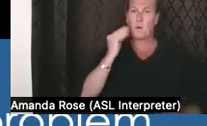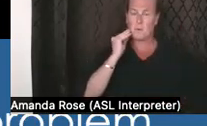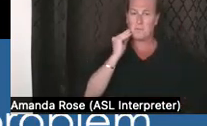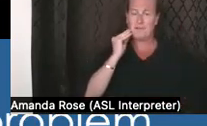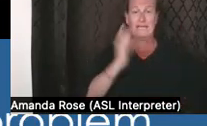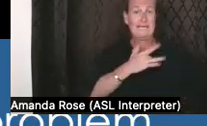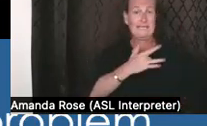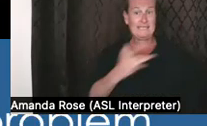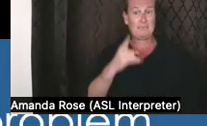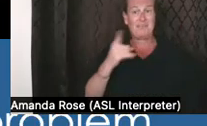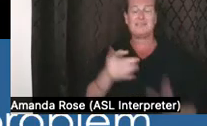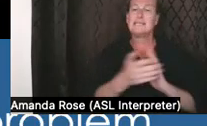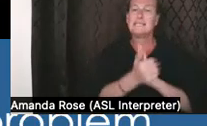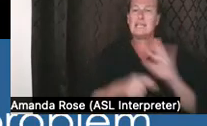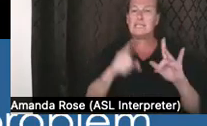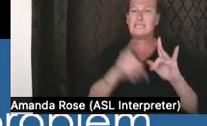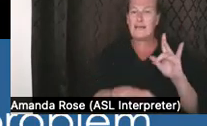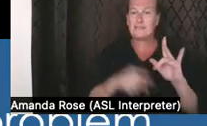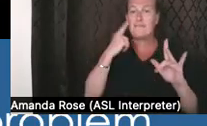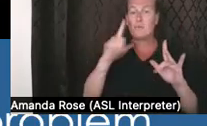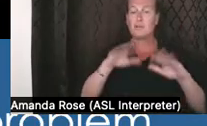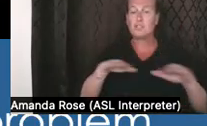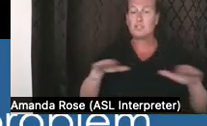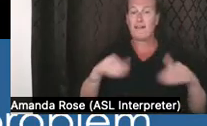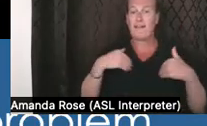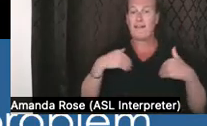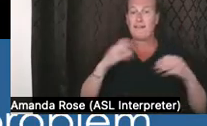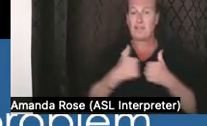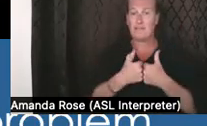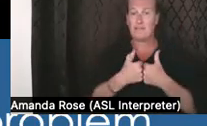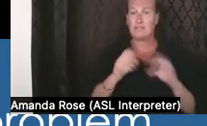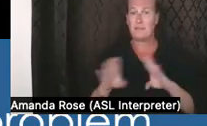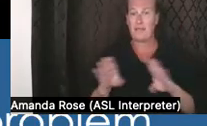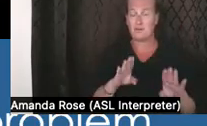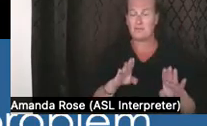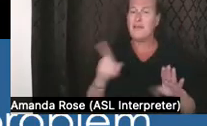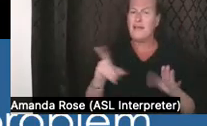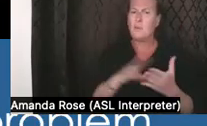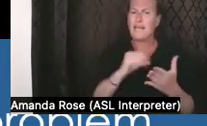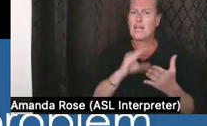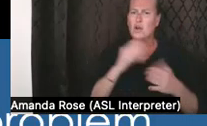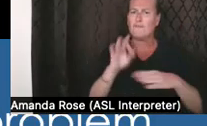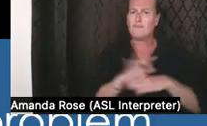skill deficit for a child with challenging behaviors. When children learn functional communication, they may no longer demonstrate those challenging